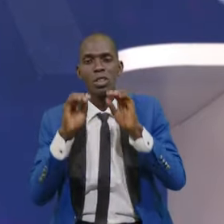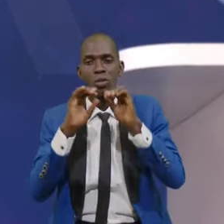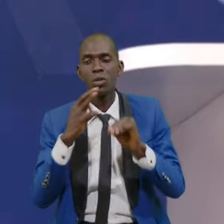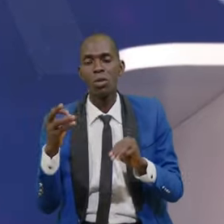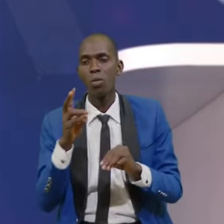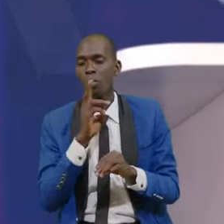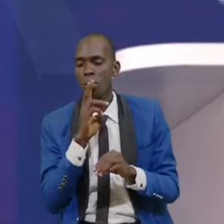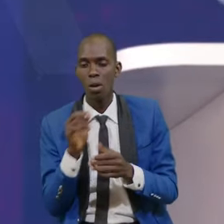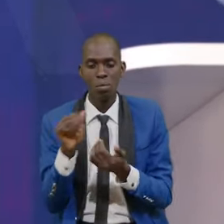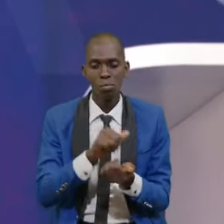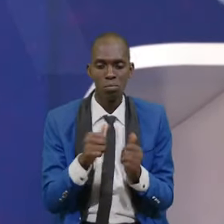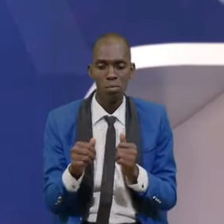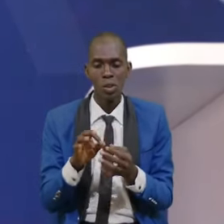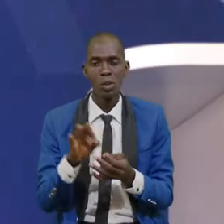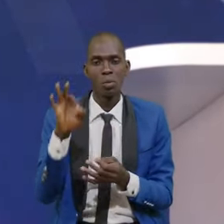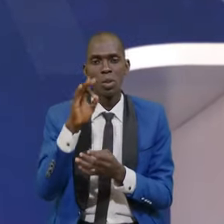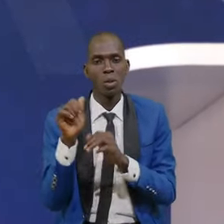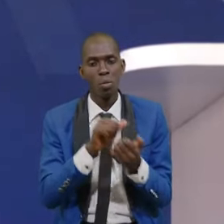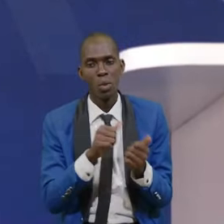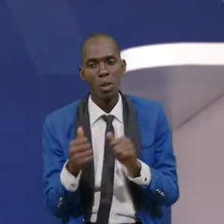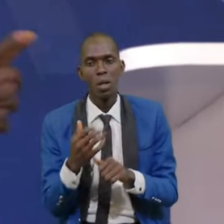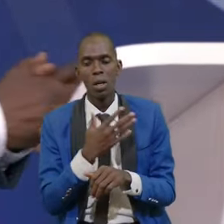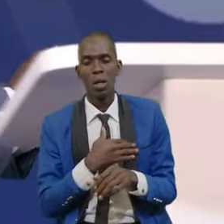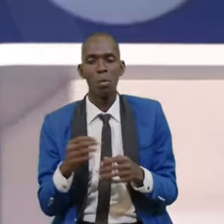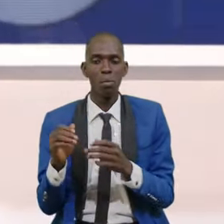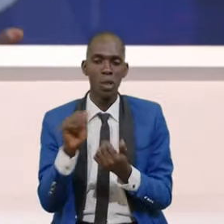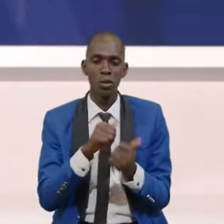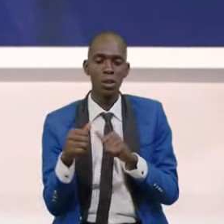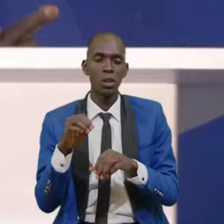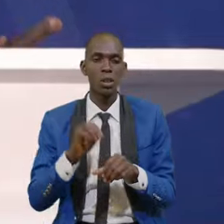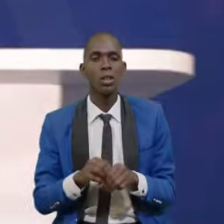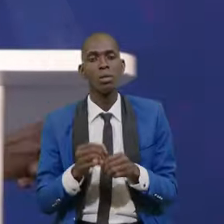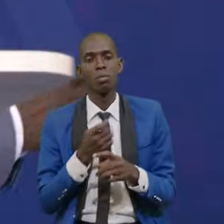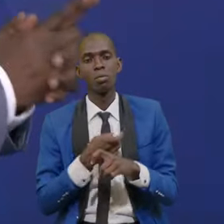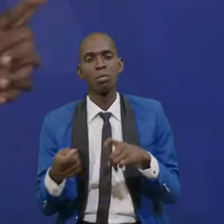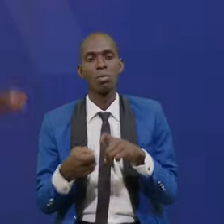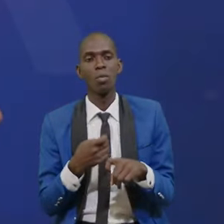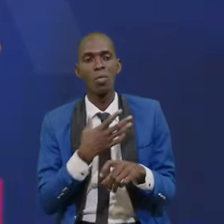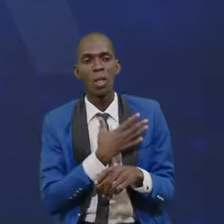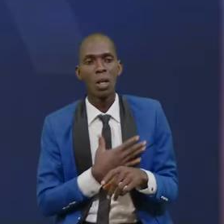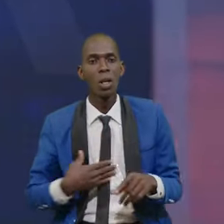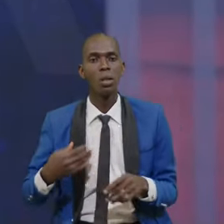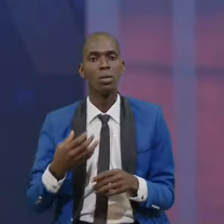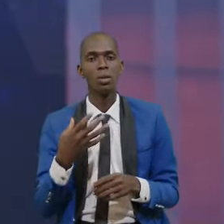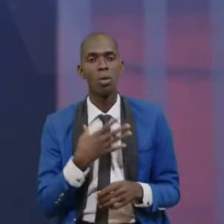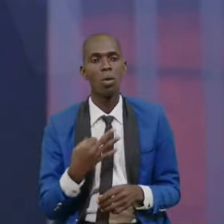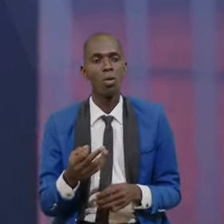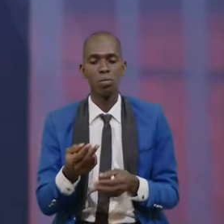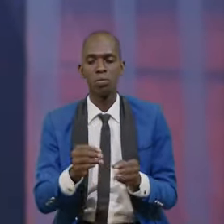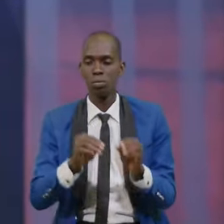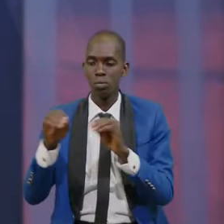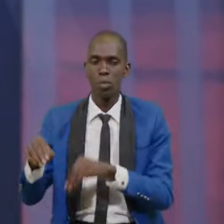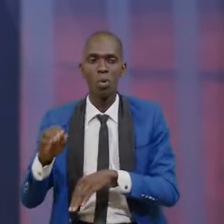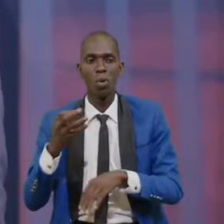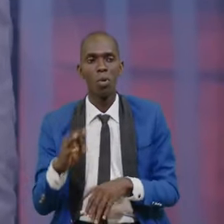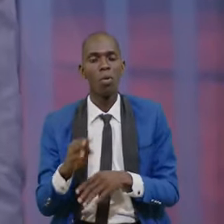spirit baptism, and baptism in persecution. And then he says, of laying on of hands. That's not